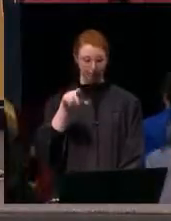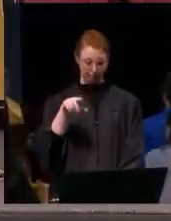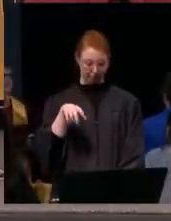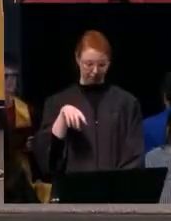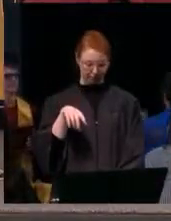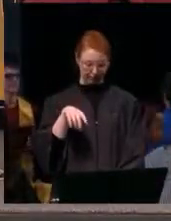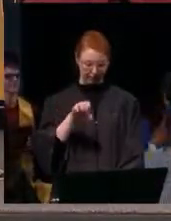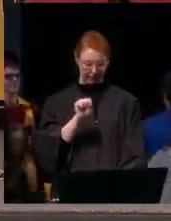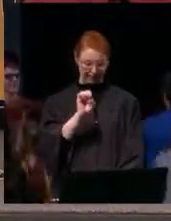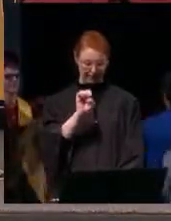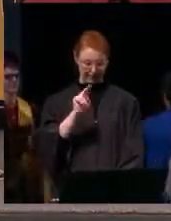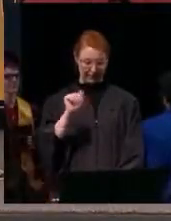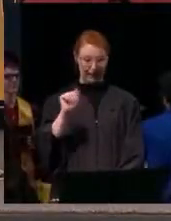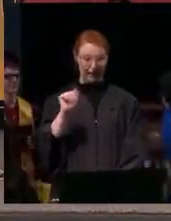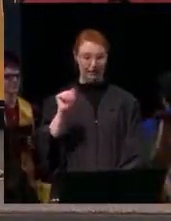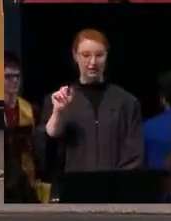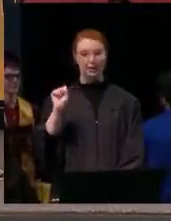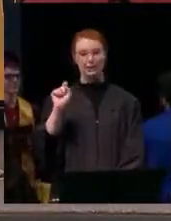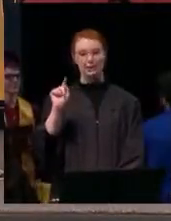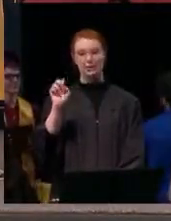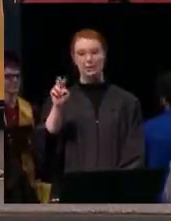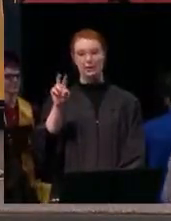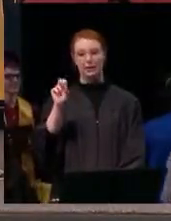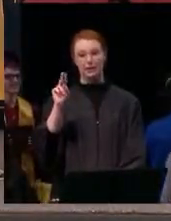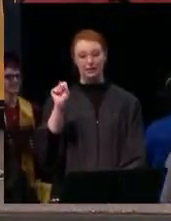Sina Stevens.